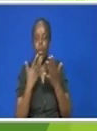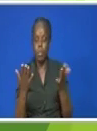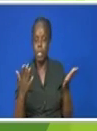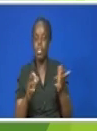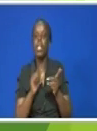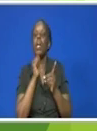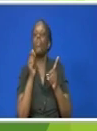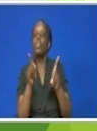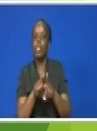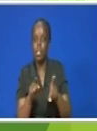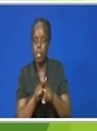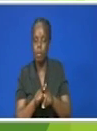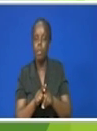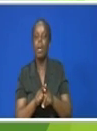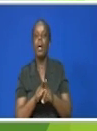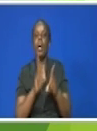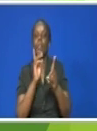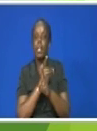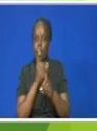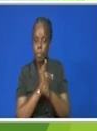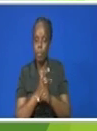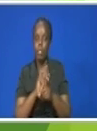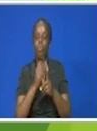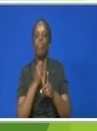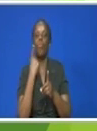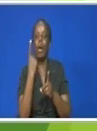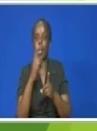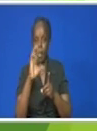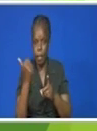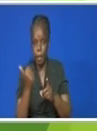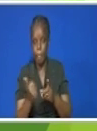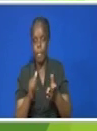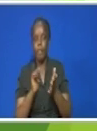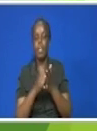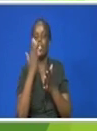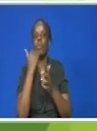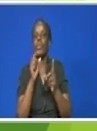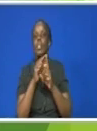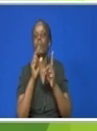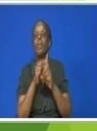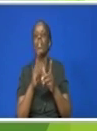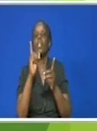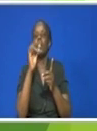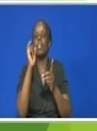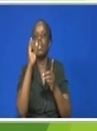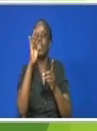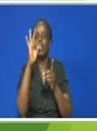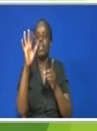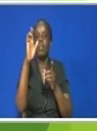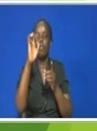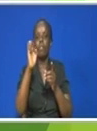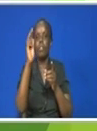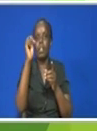unrelated or how they contrast with each other. So that is why the term differentiate has been